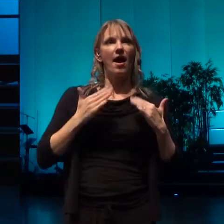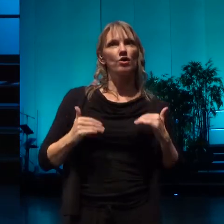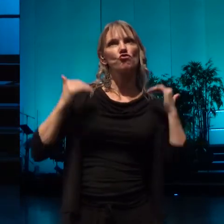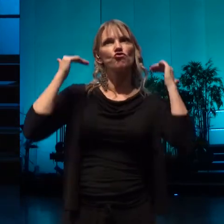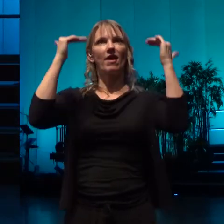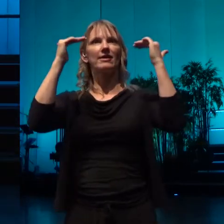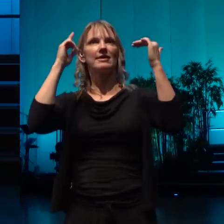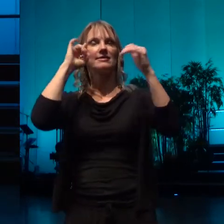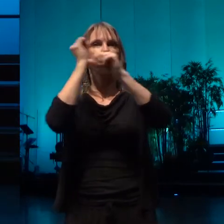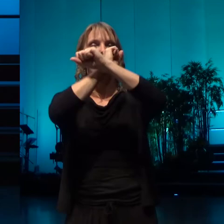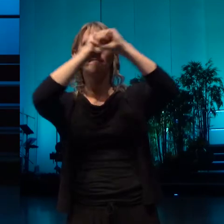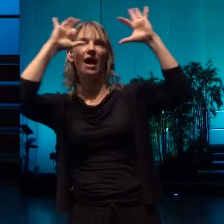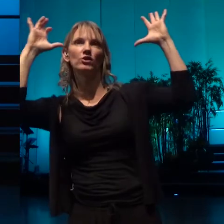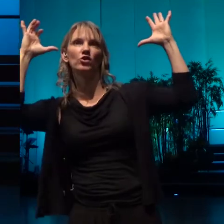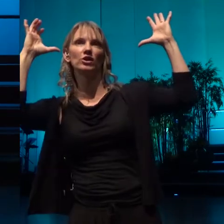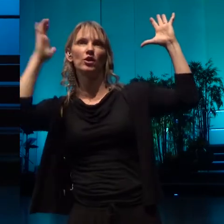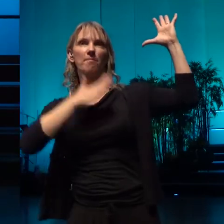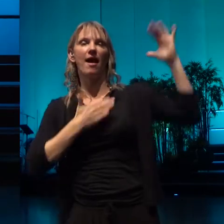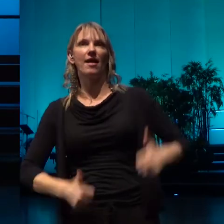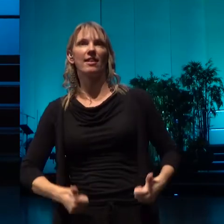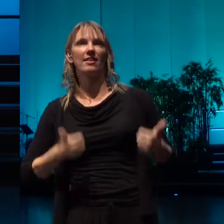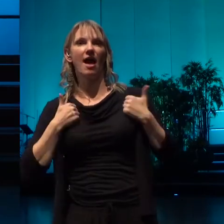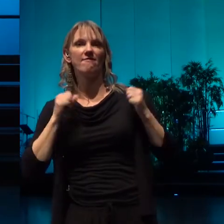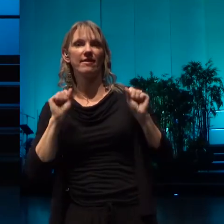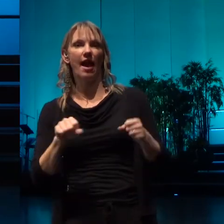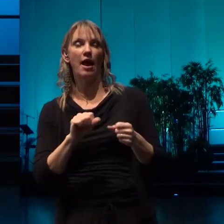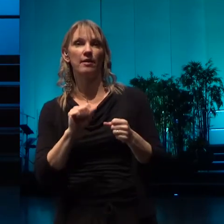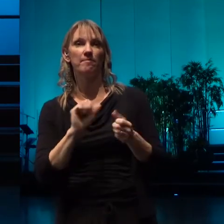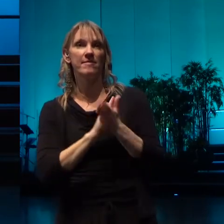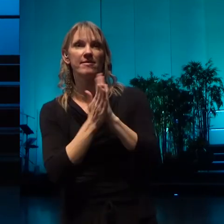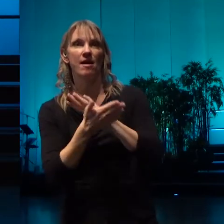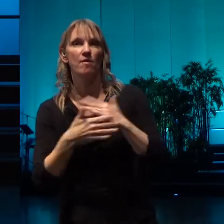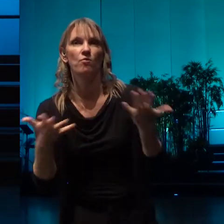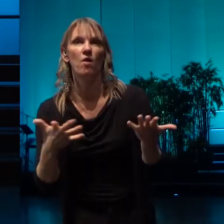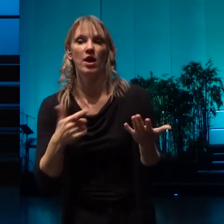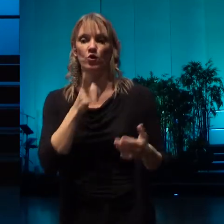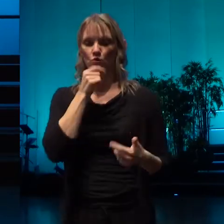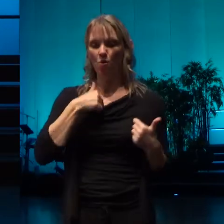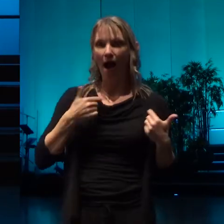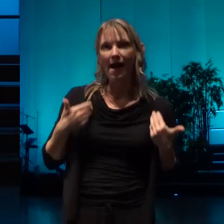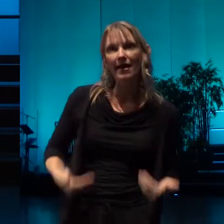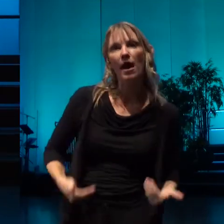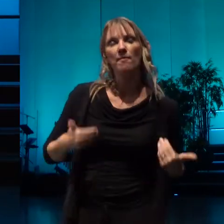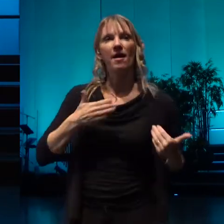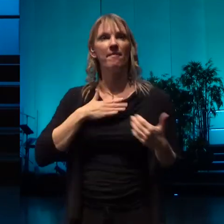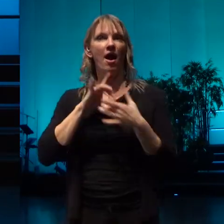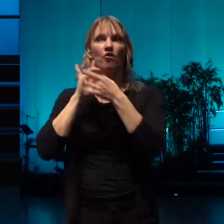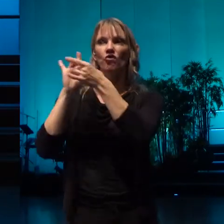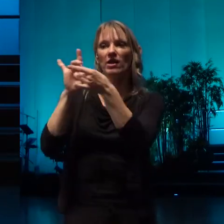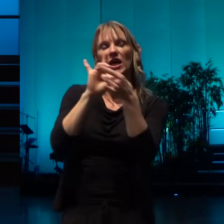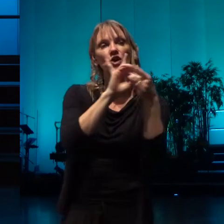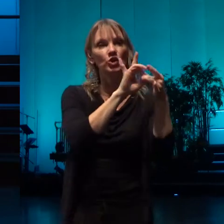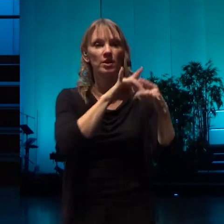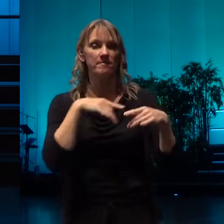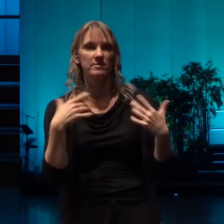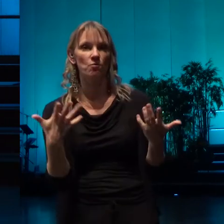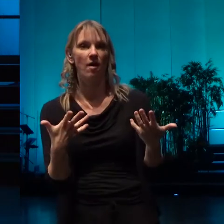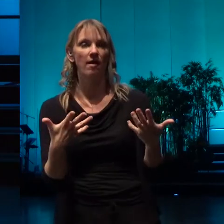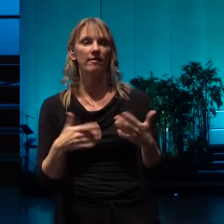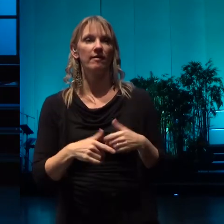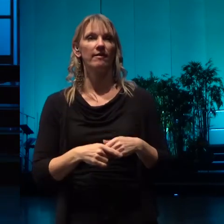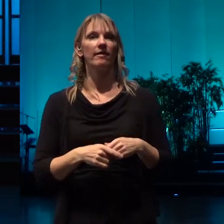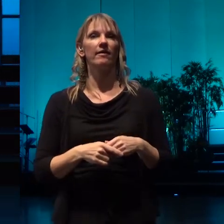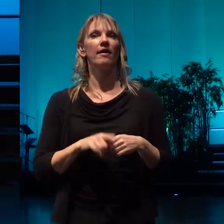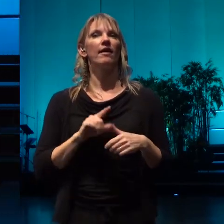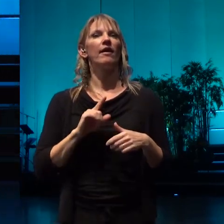grandest imagination of what my life can be, of who I am, of what my relationships are?